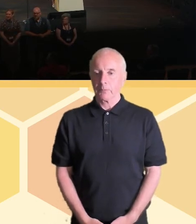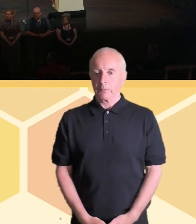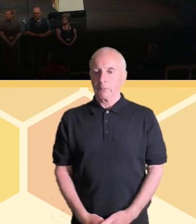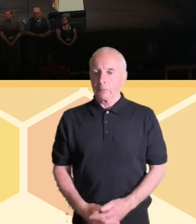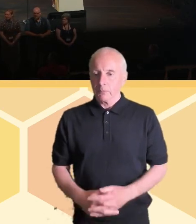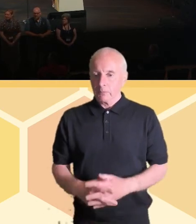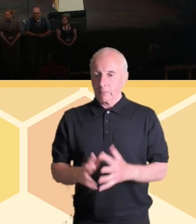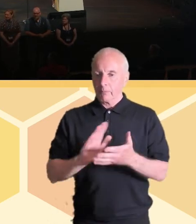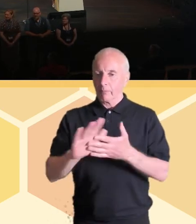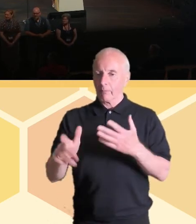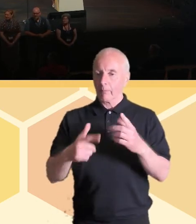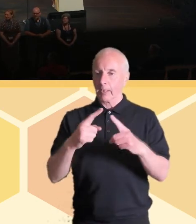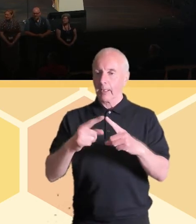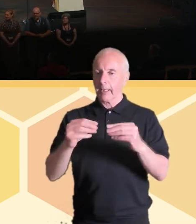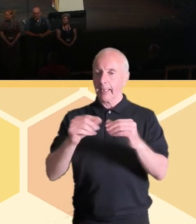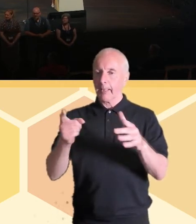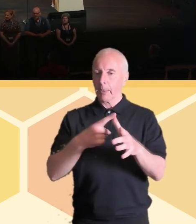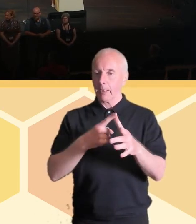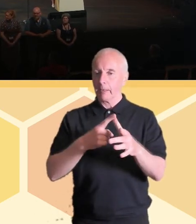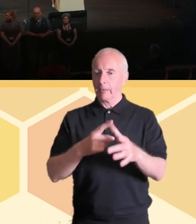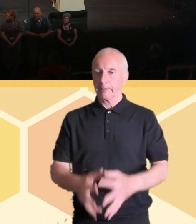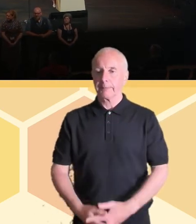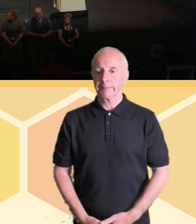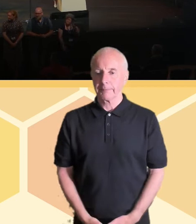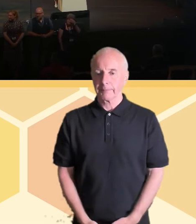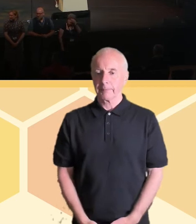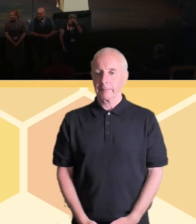Heart of England Baptist Association,